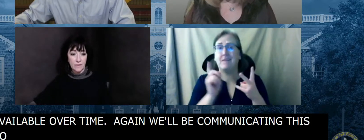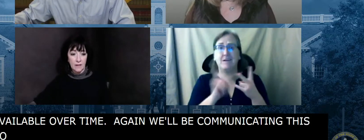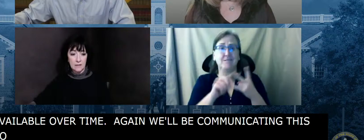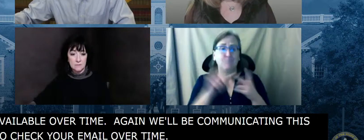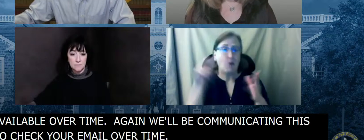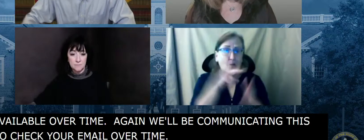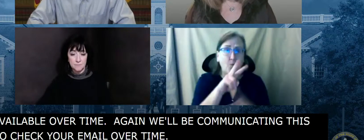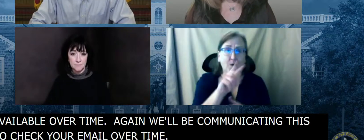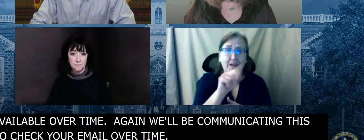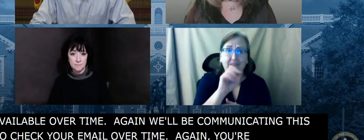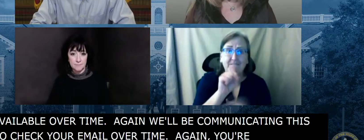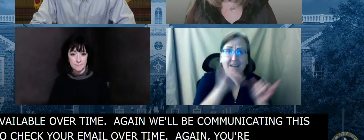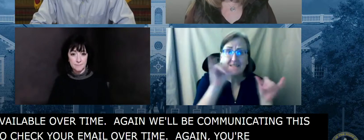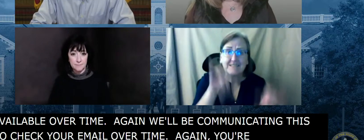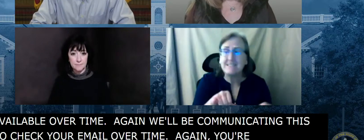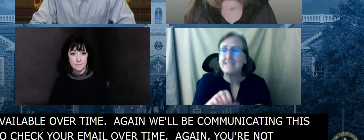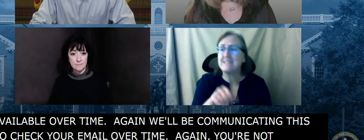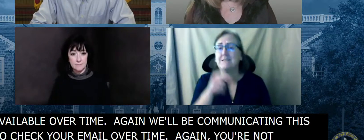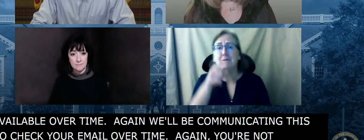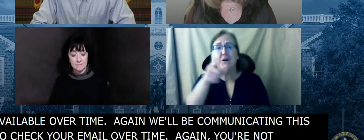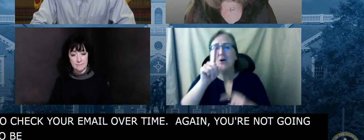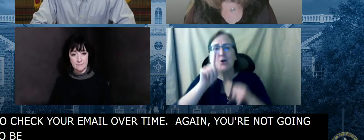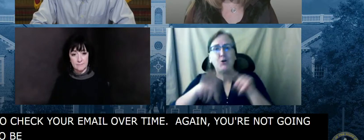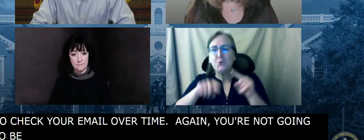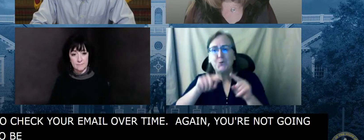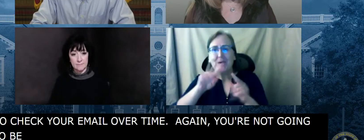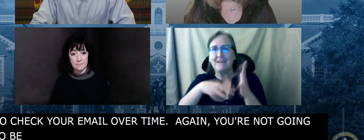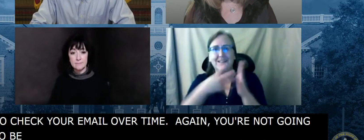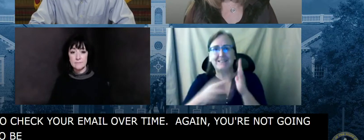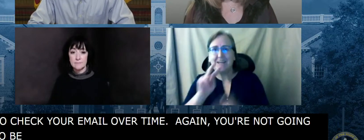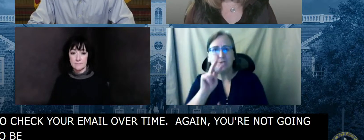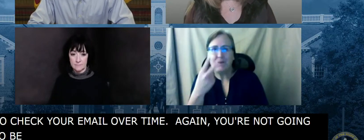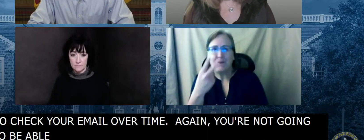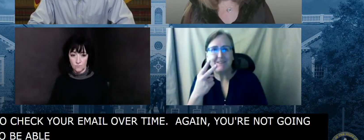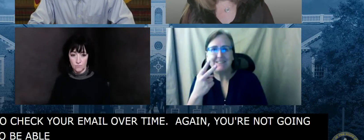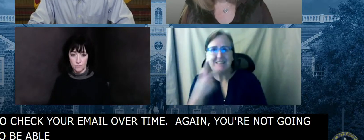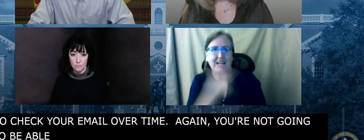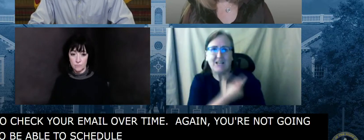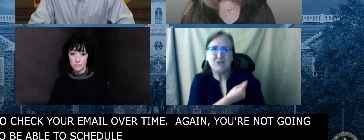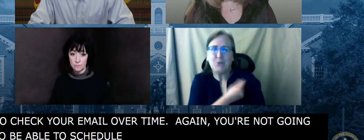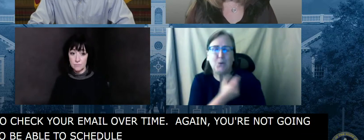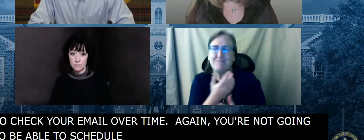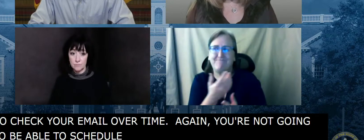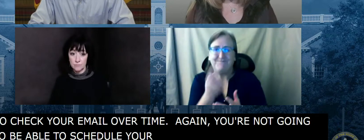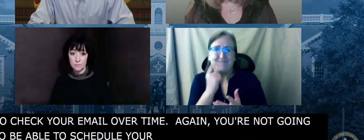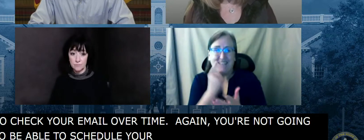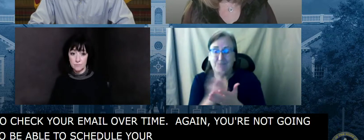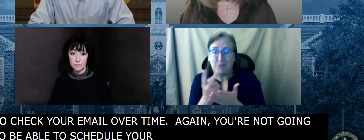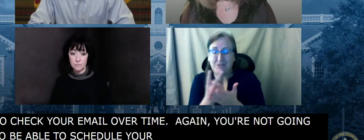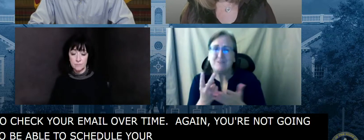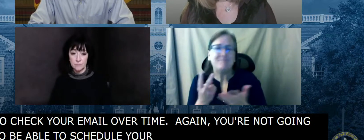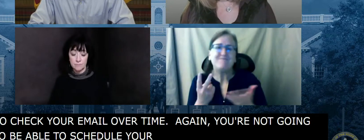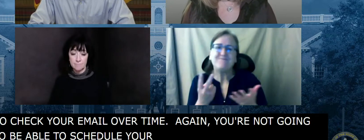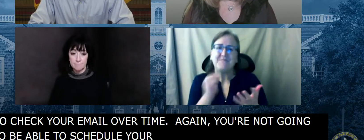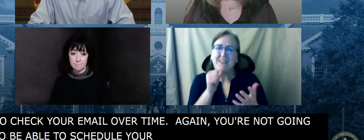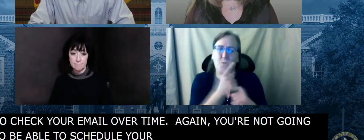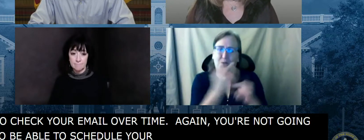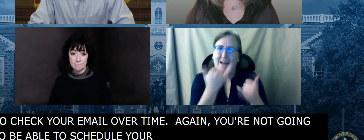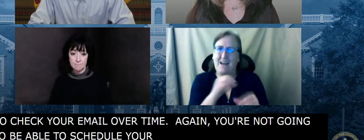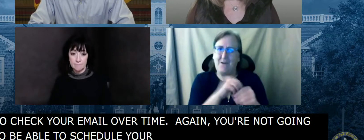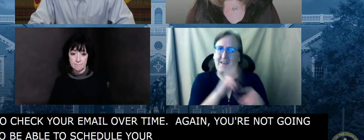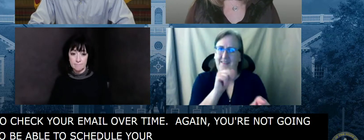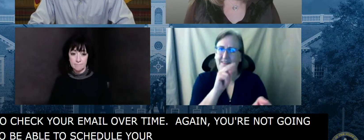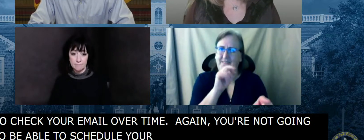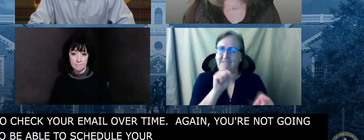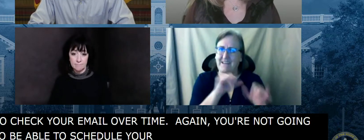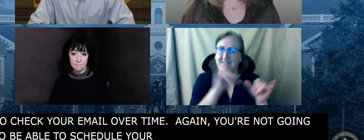not going to be able to schedule your second dose in the next, couple of weeks in the VAM system, but that